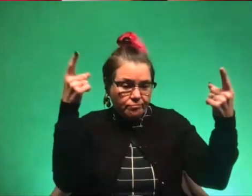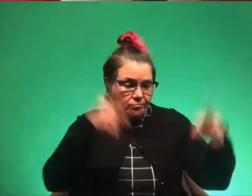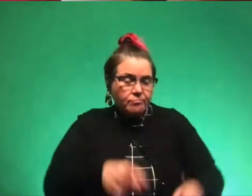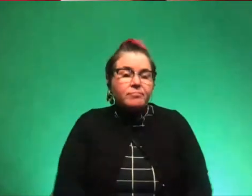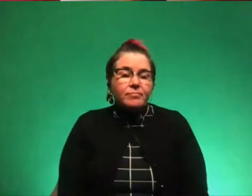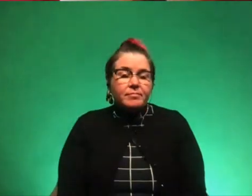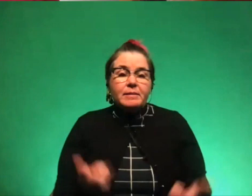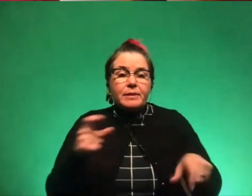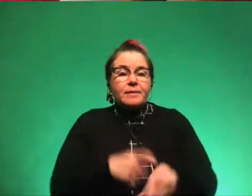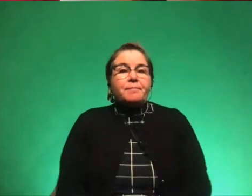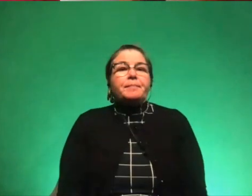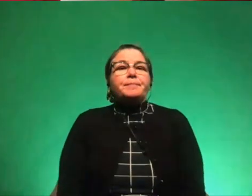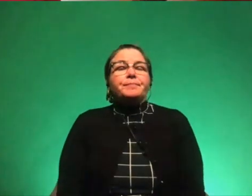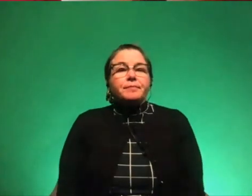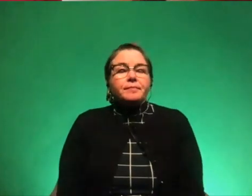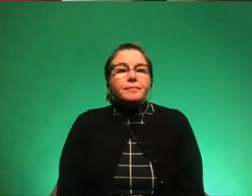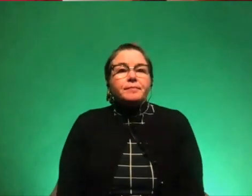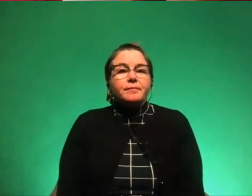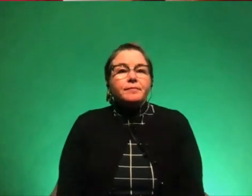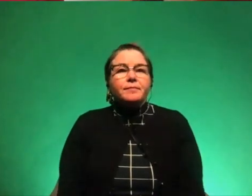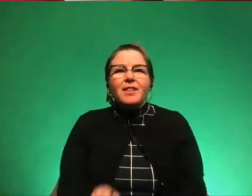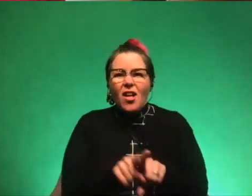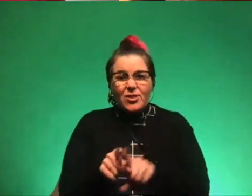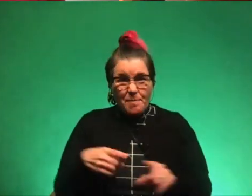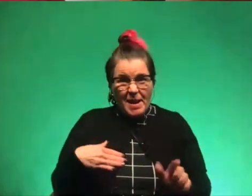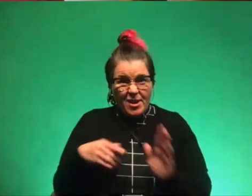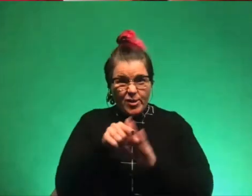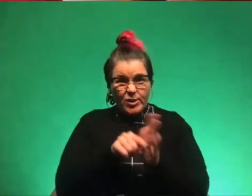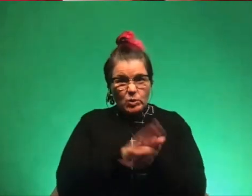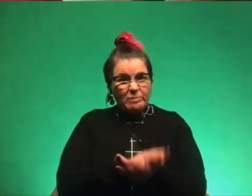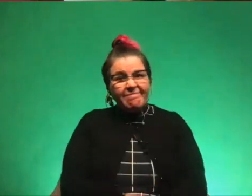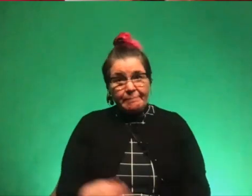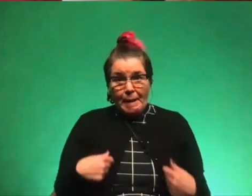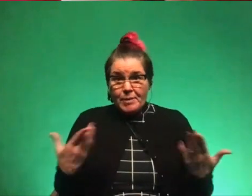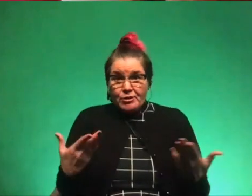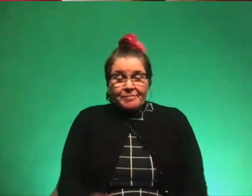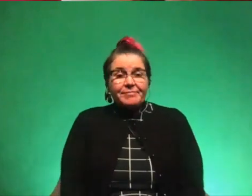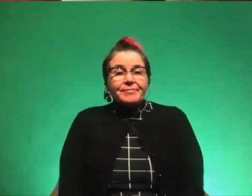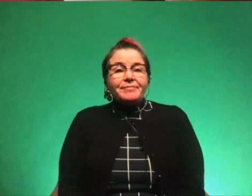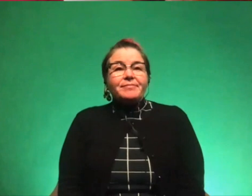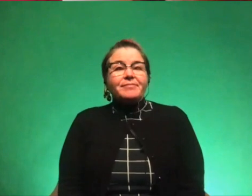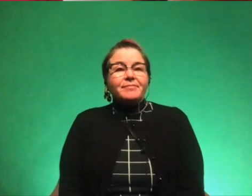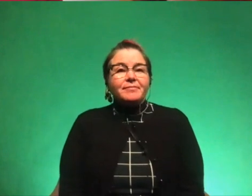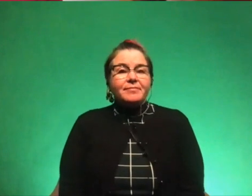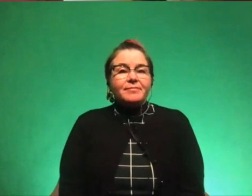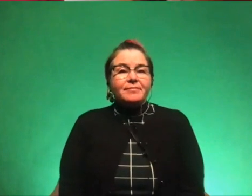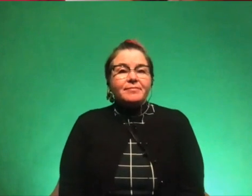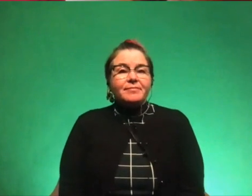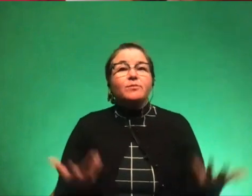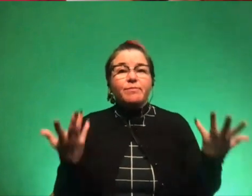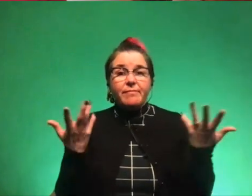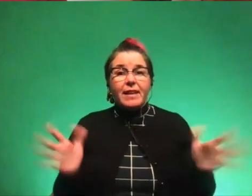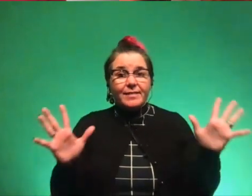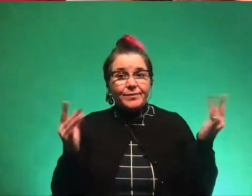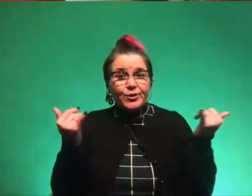big time. Okay. Also, I didn't get great grades in school, and yet here we are. Okay. So that's it for